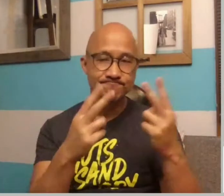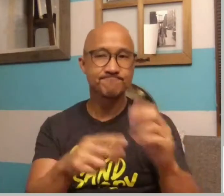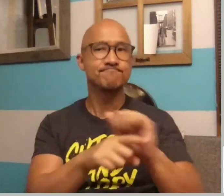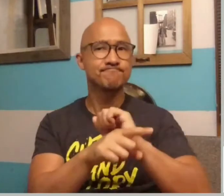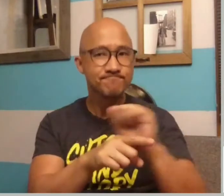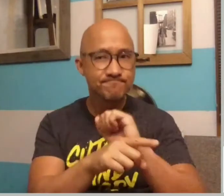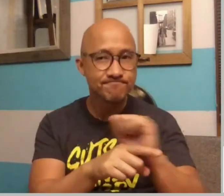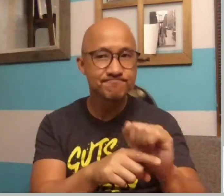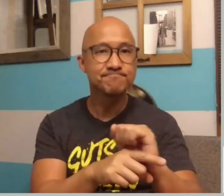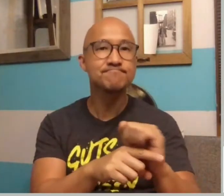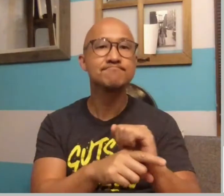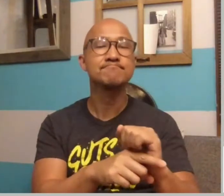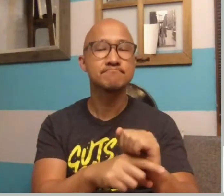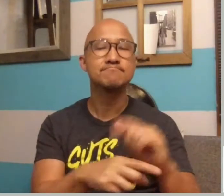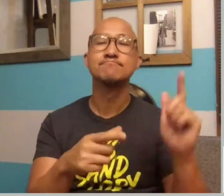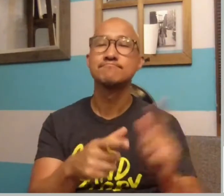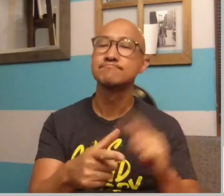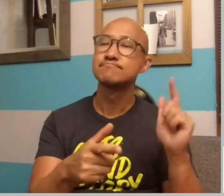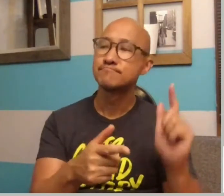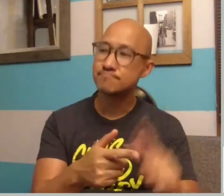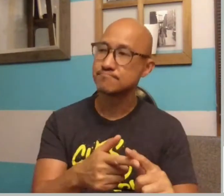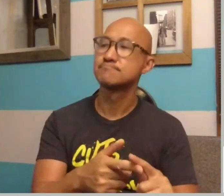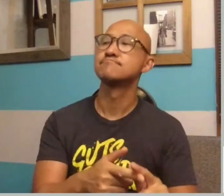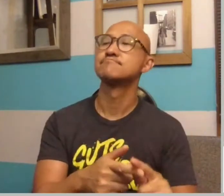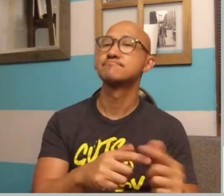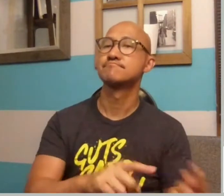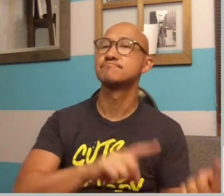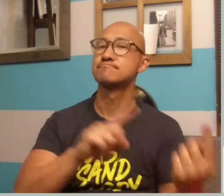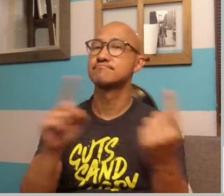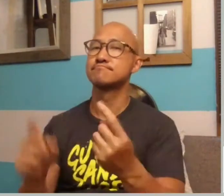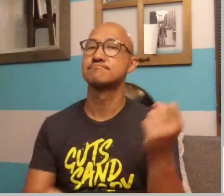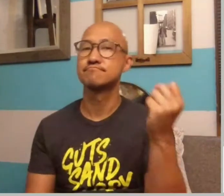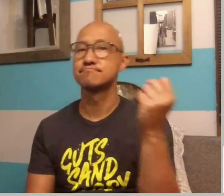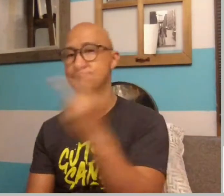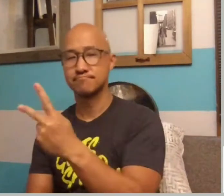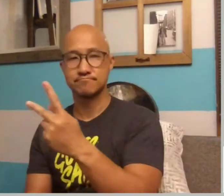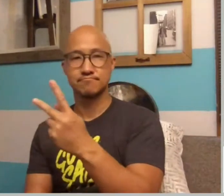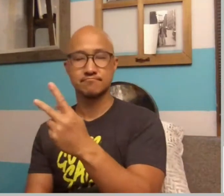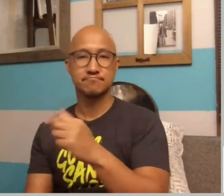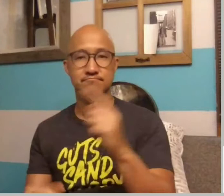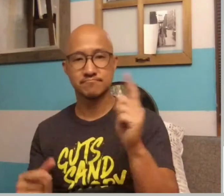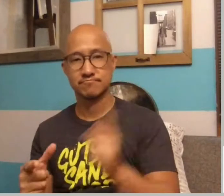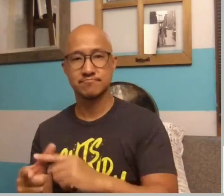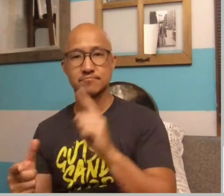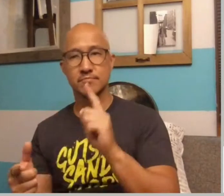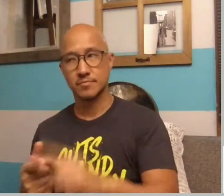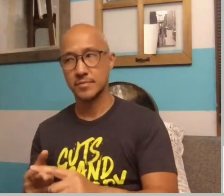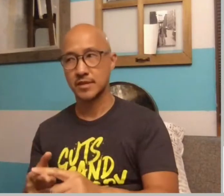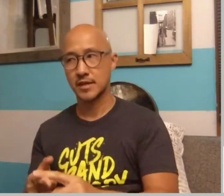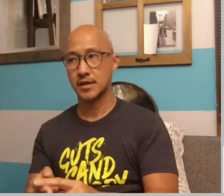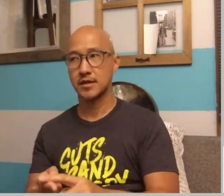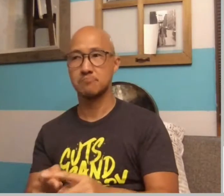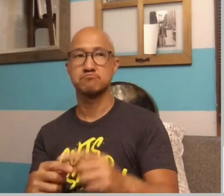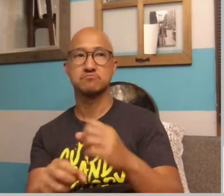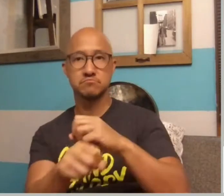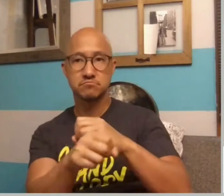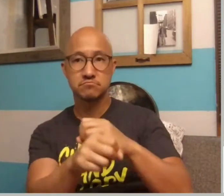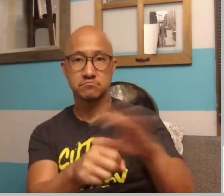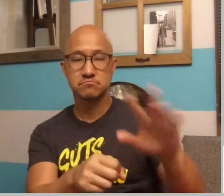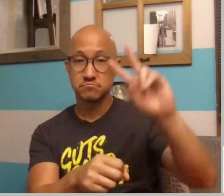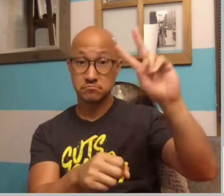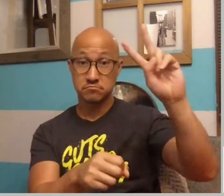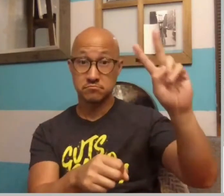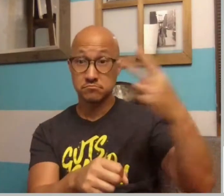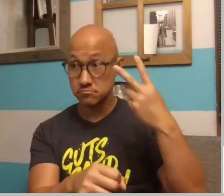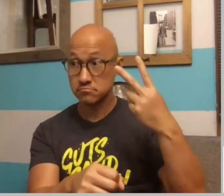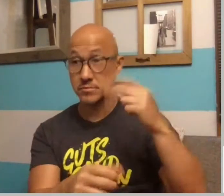letter. But this wasn't 2 Corinthians. This second letter was a separate letter. Chapter 2, verses 3 and 4 references